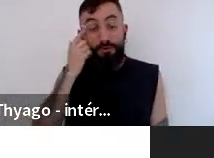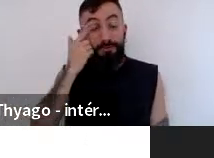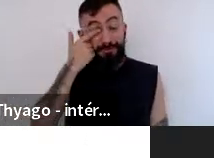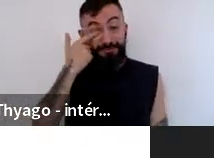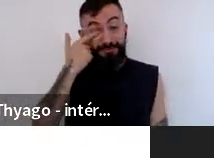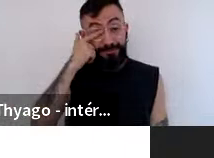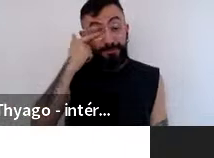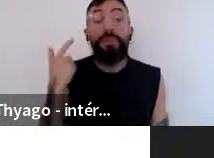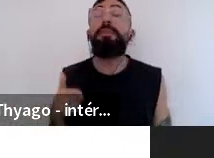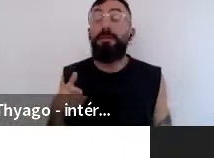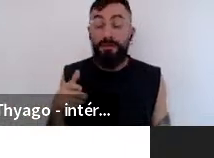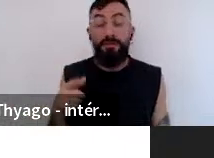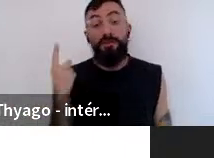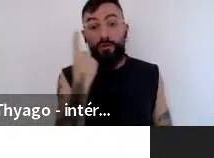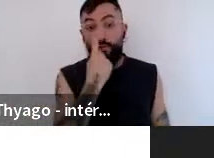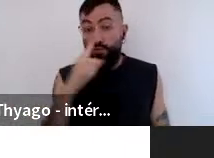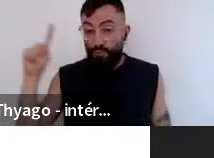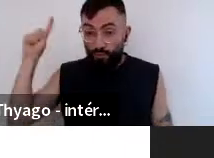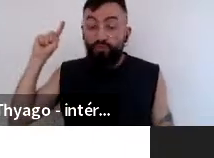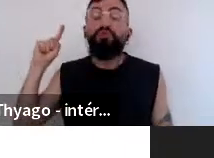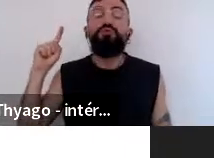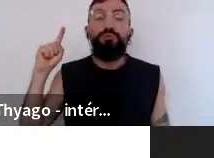And finally, we have